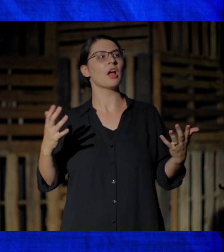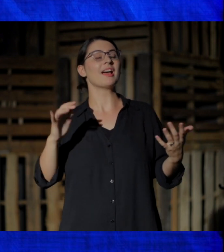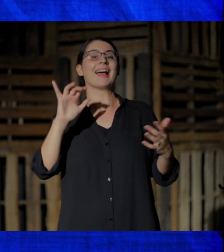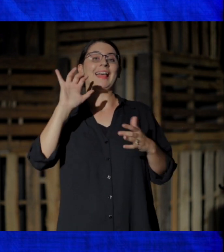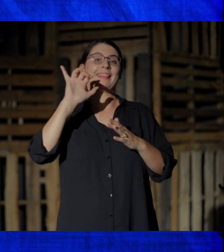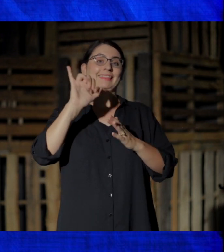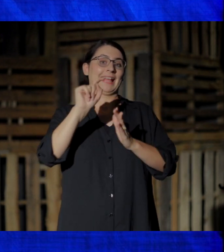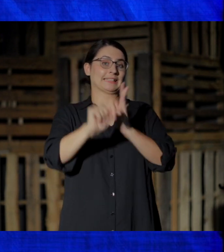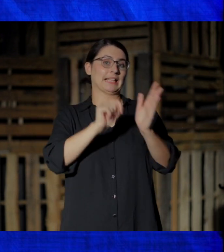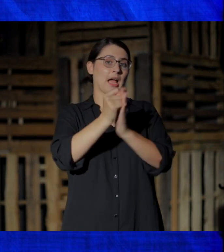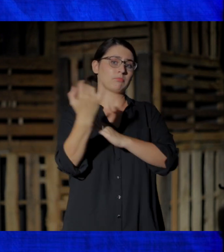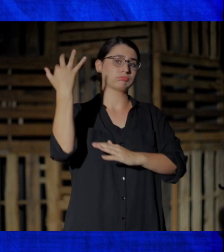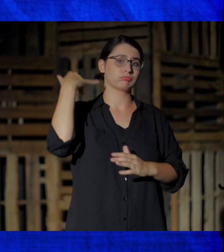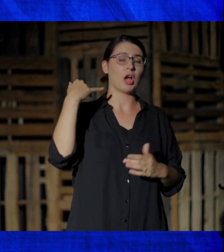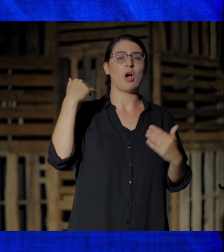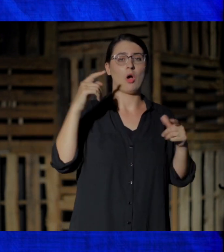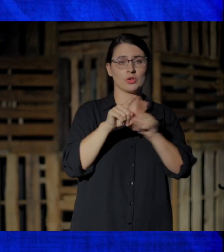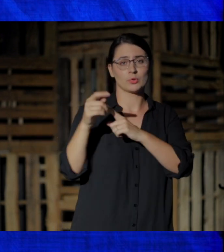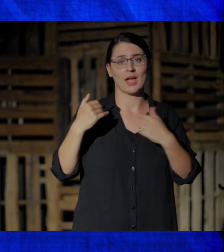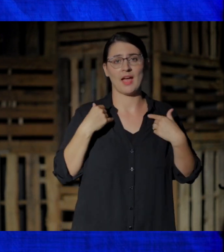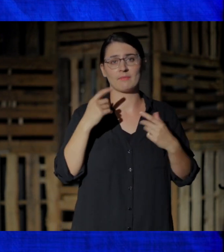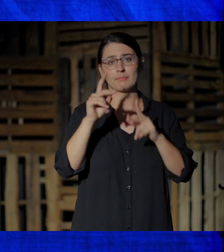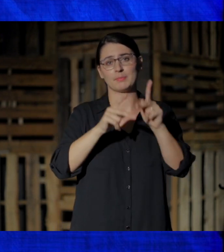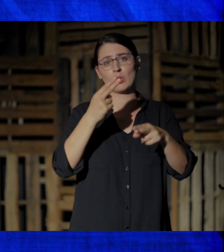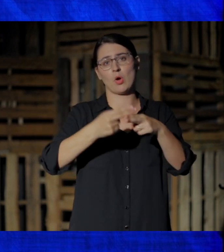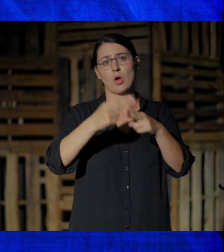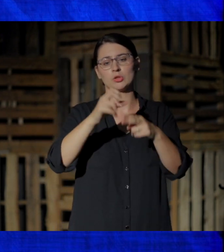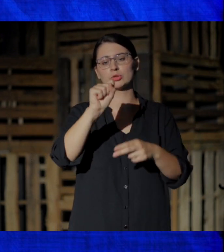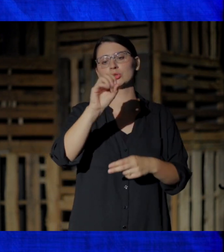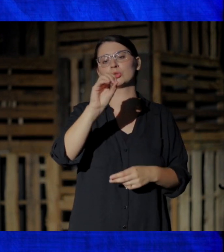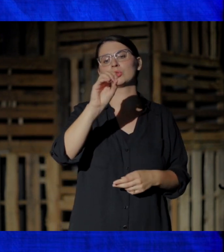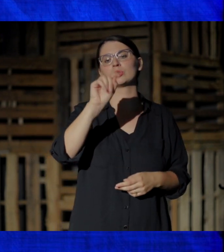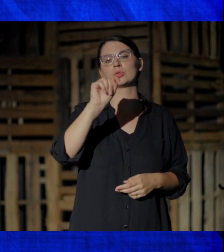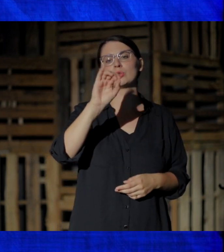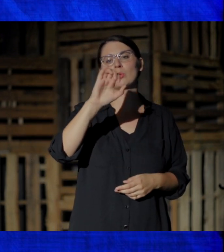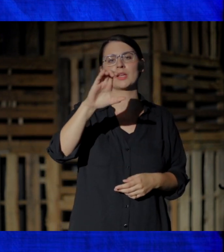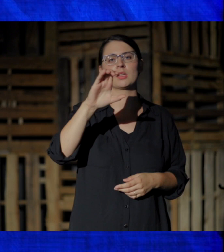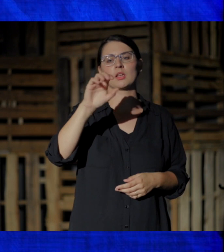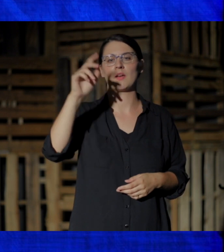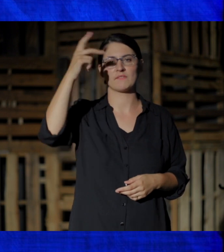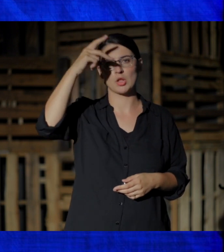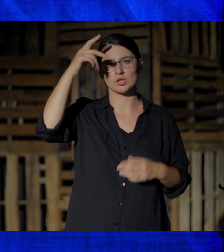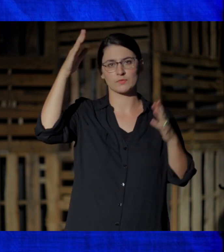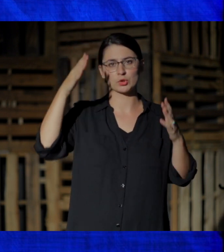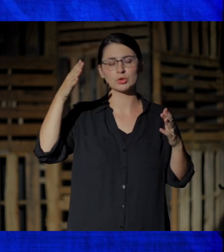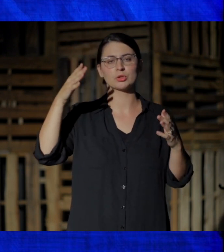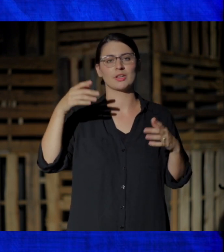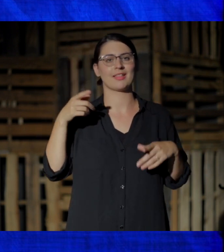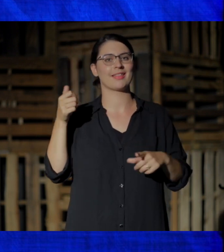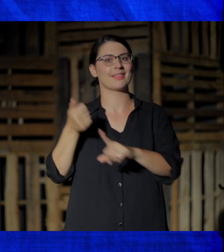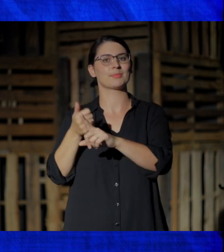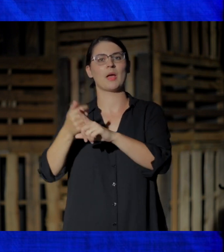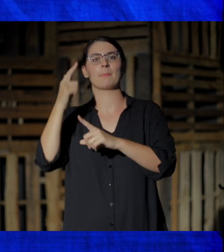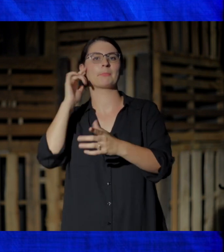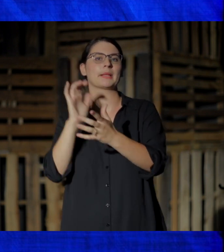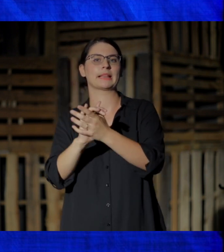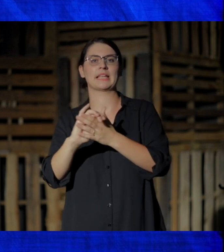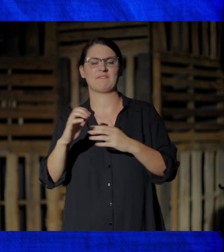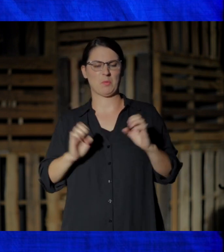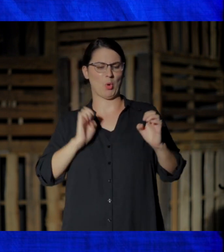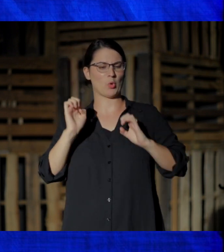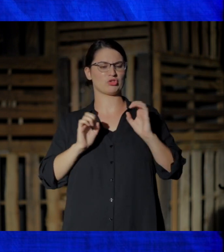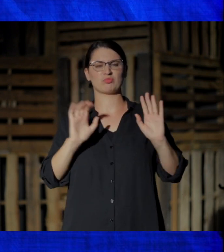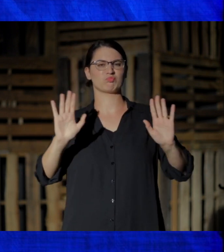century. It still happens today. You just act like, well, it's no big deal. Atheists are very popular in just saying, look, everybody's